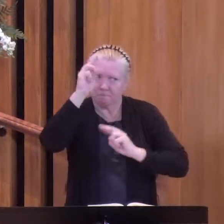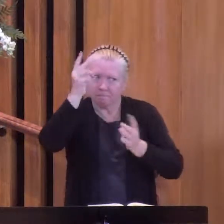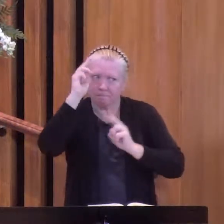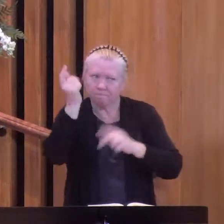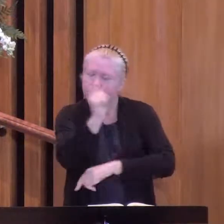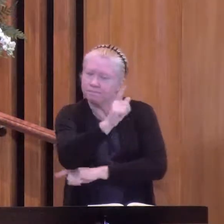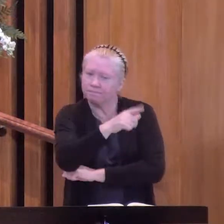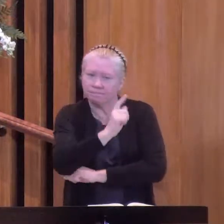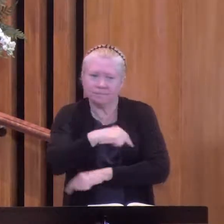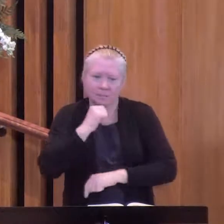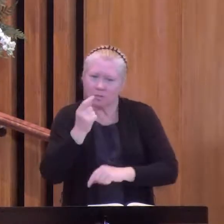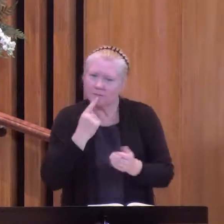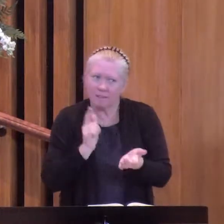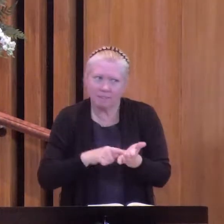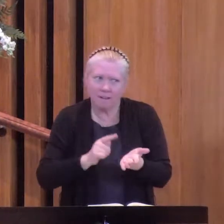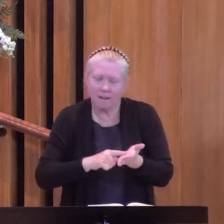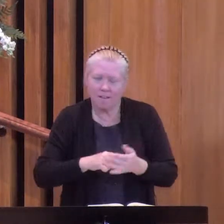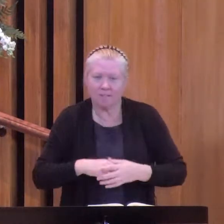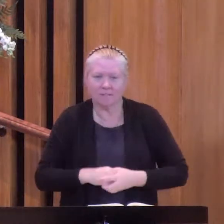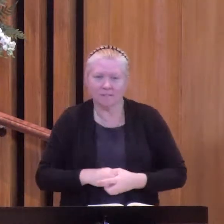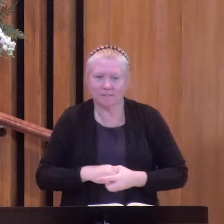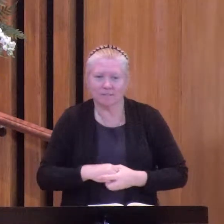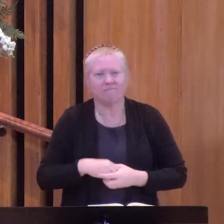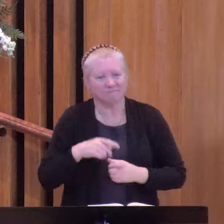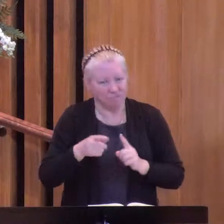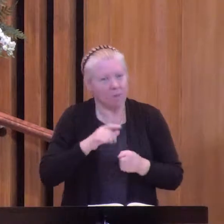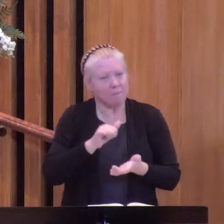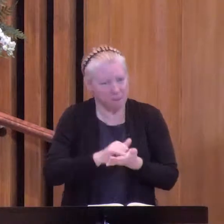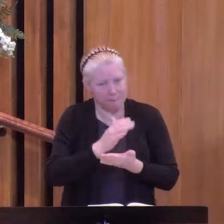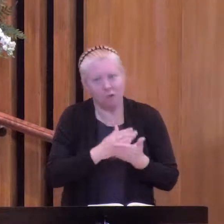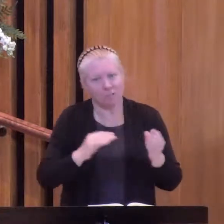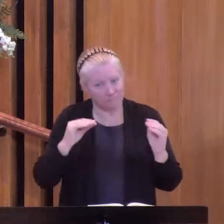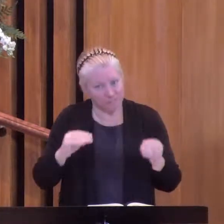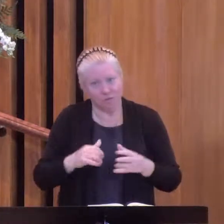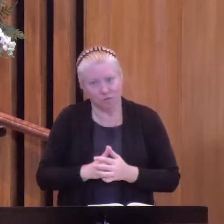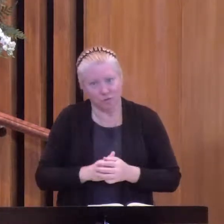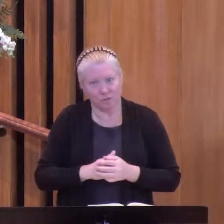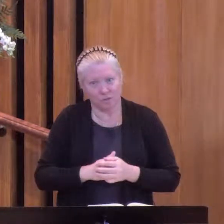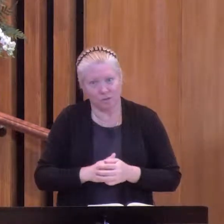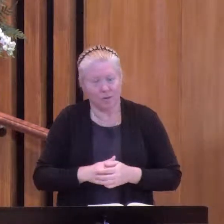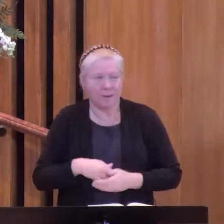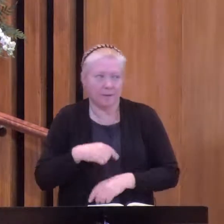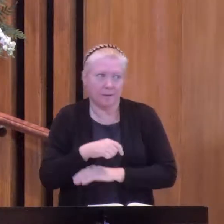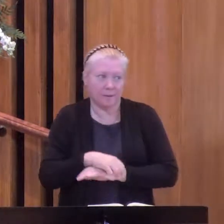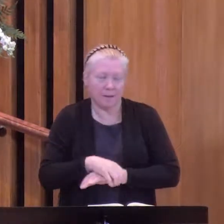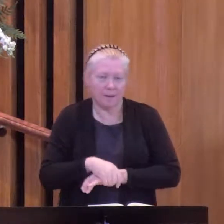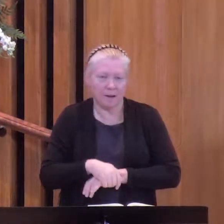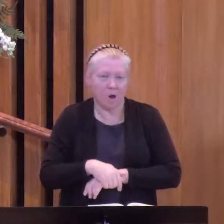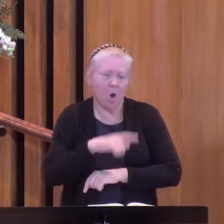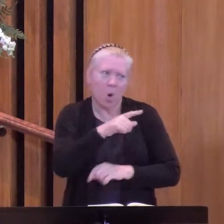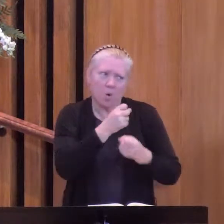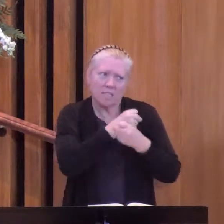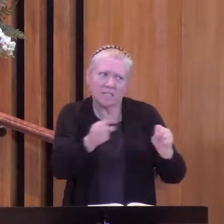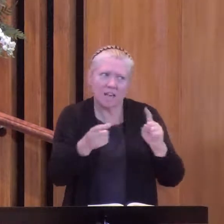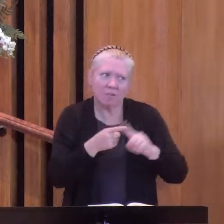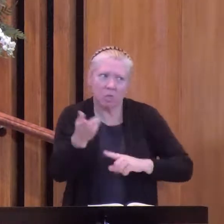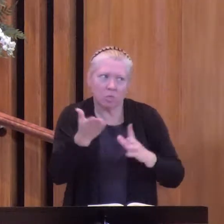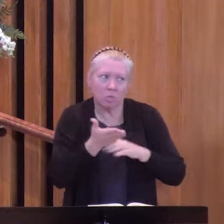that part of James's teaching. That as Christians, we believe that we are